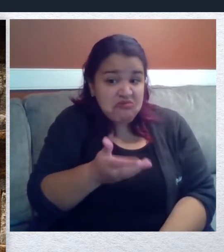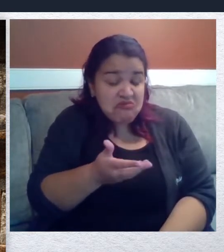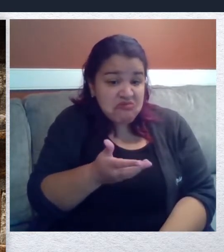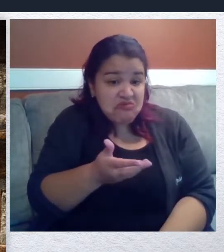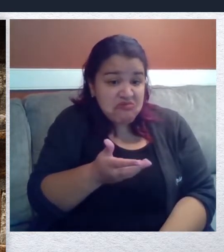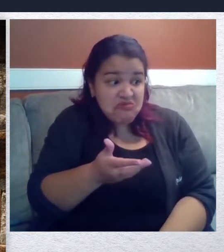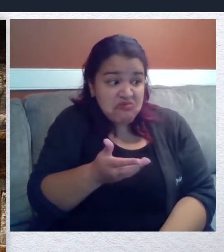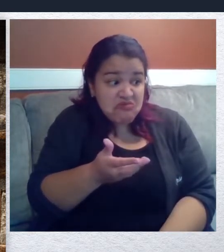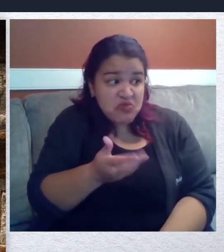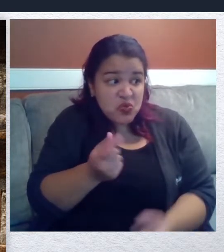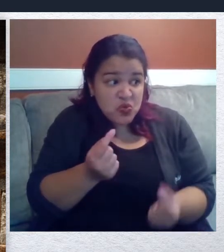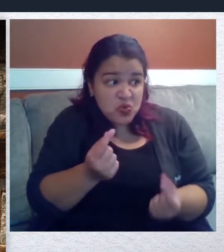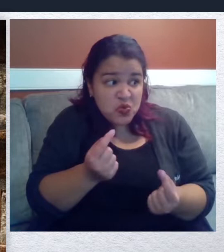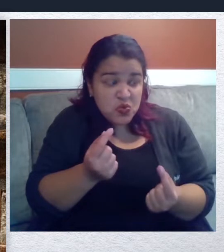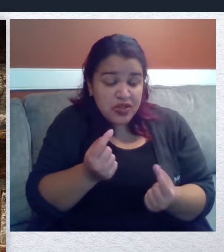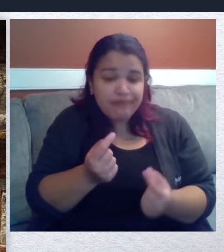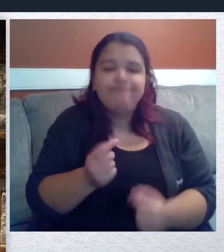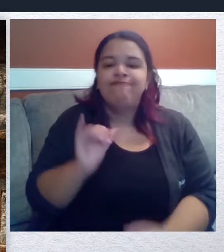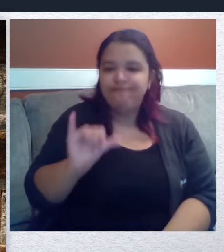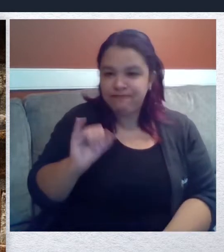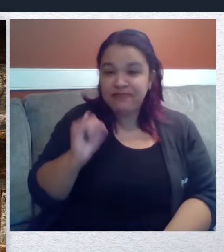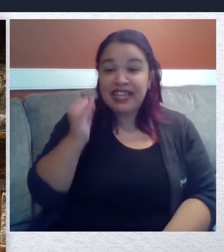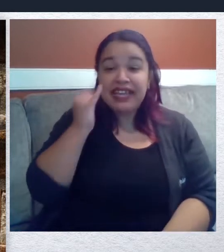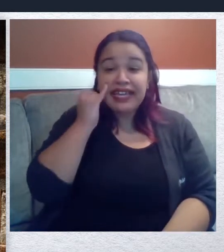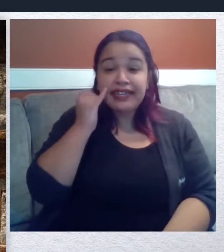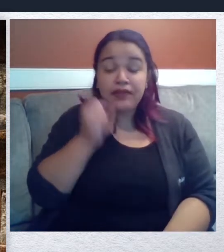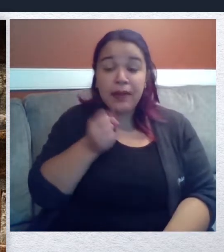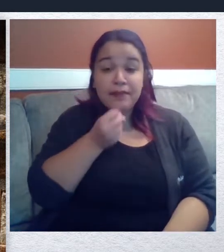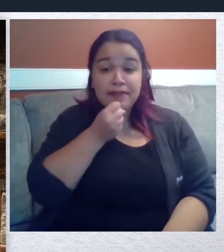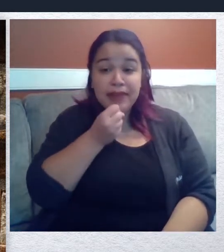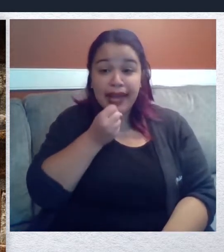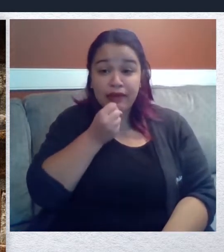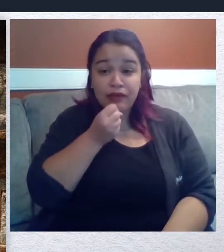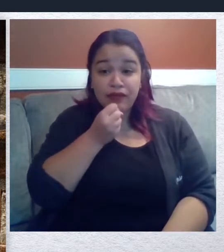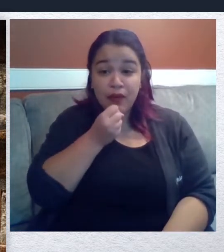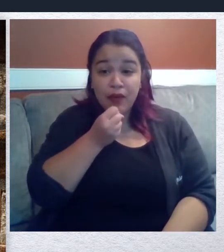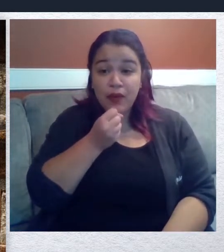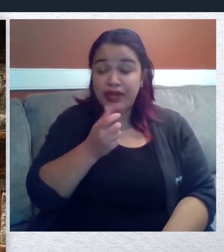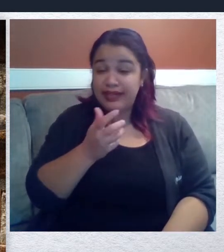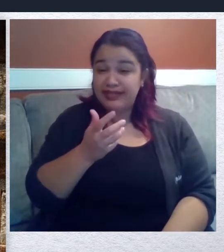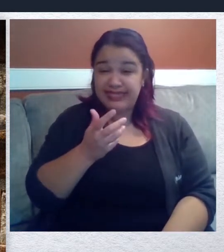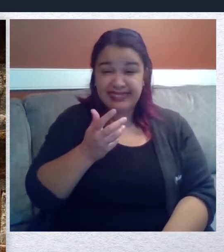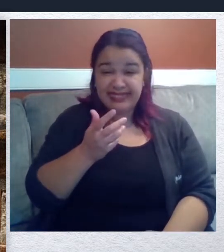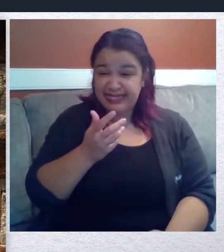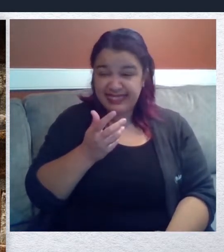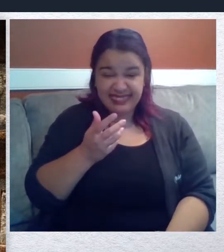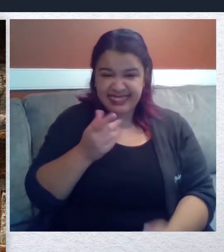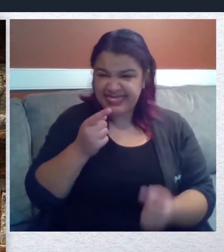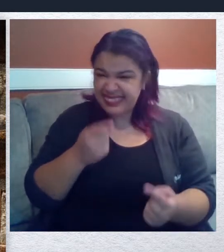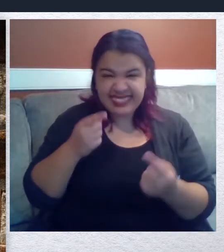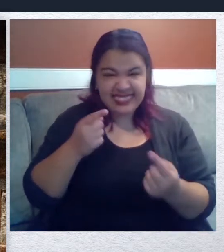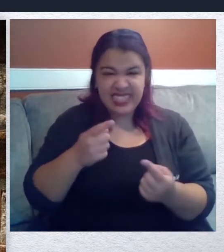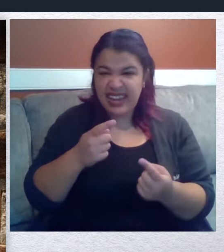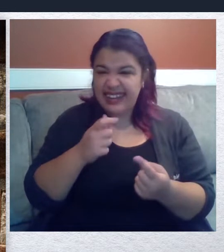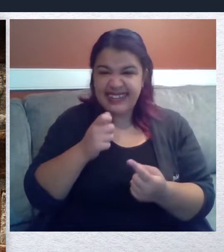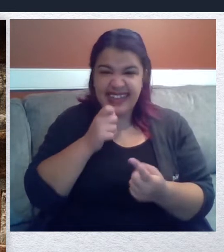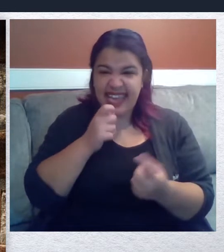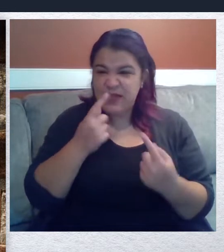your microphone to work with a Mac, you may need to change one of your privacy settings. Here's how to